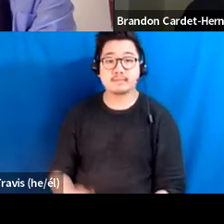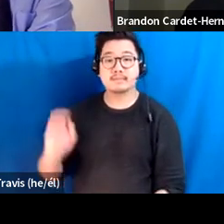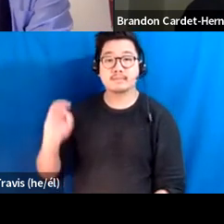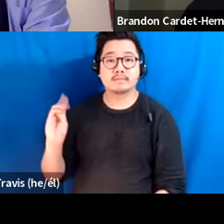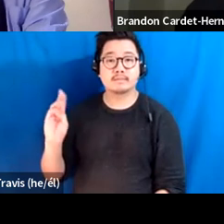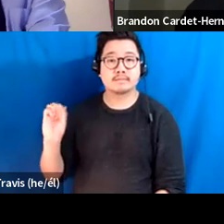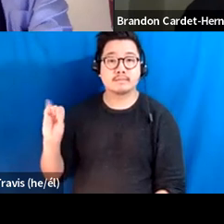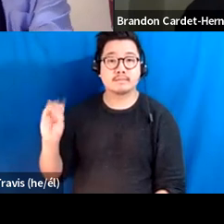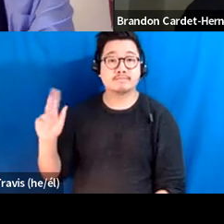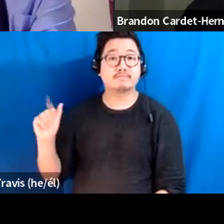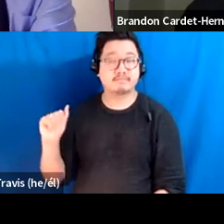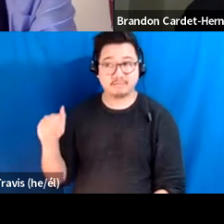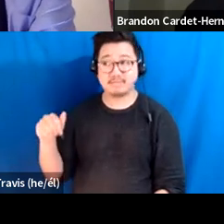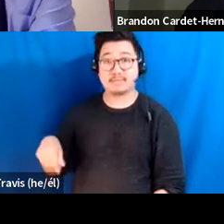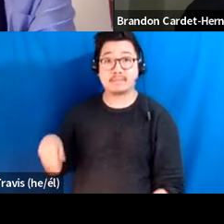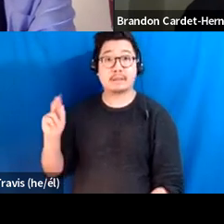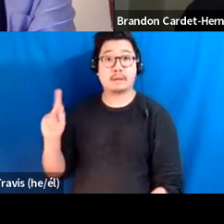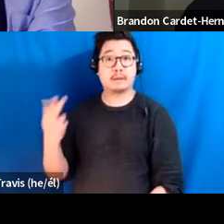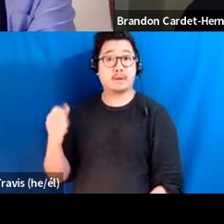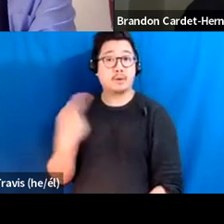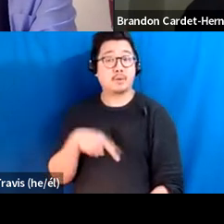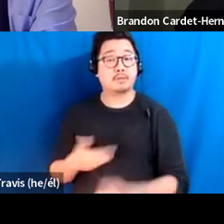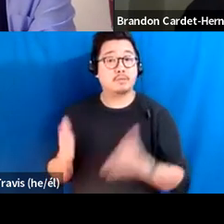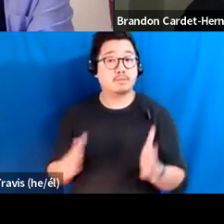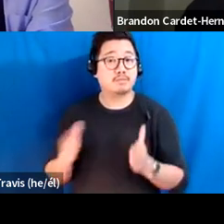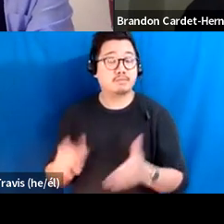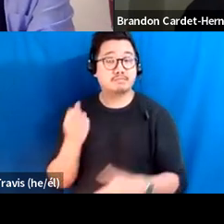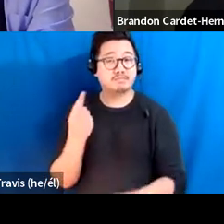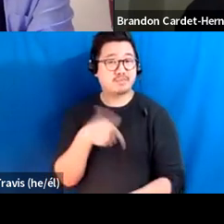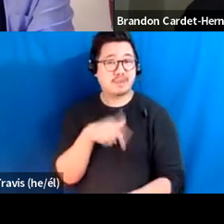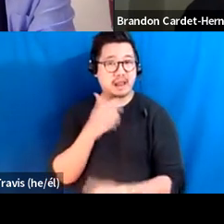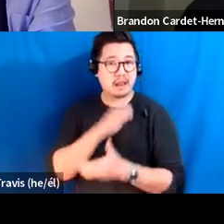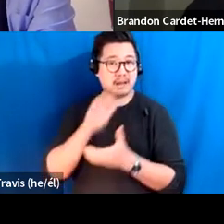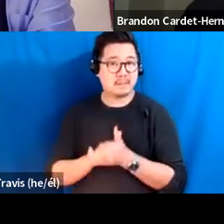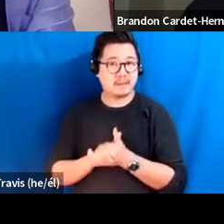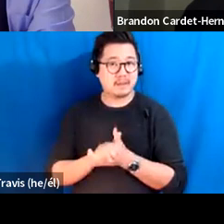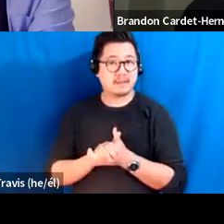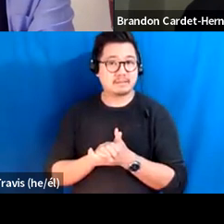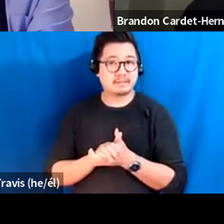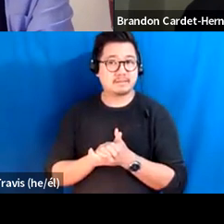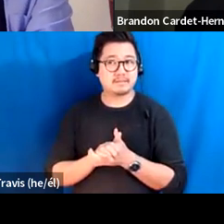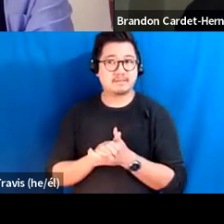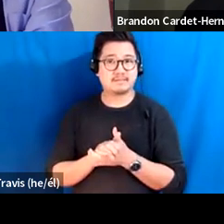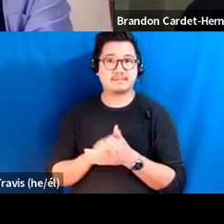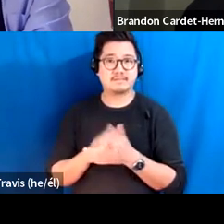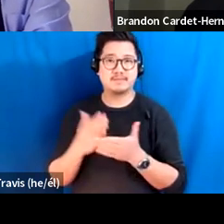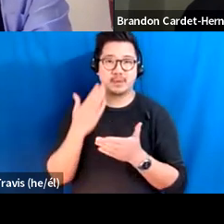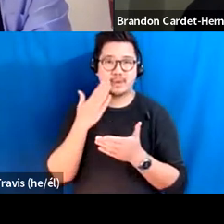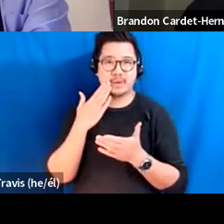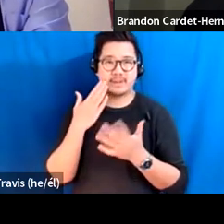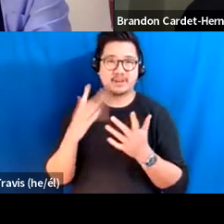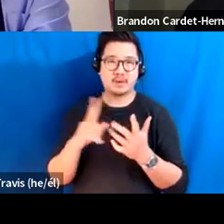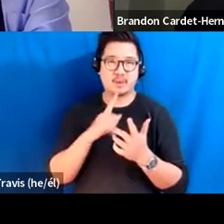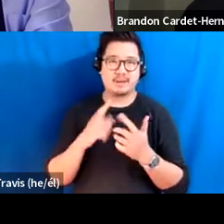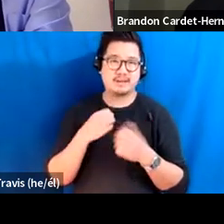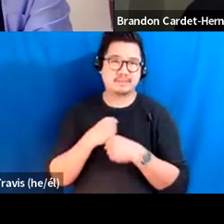uh preparing for is to because we don't believe that being making big small is the way to go